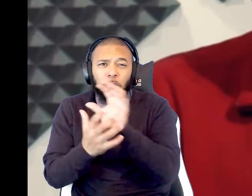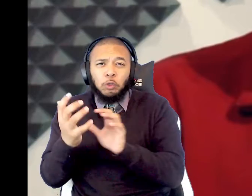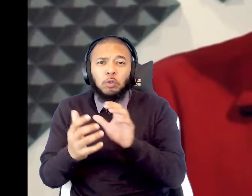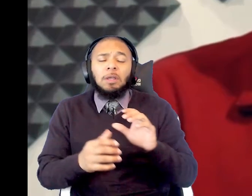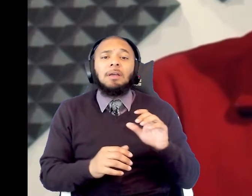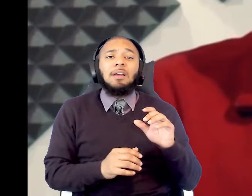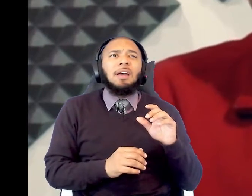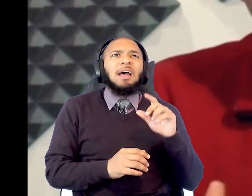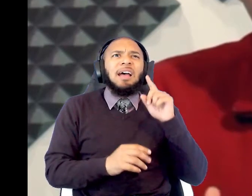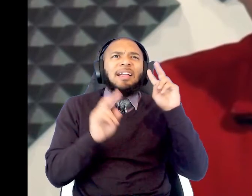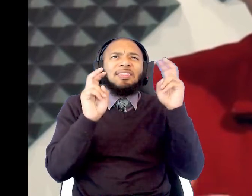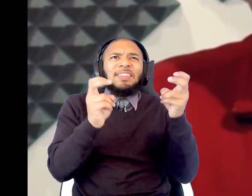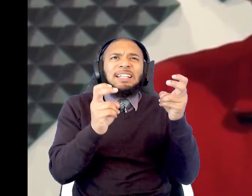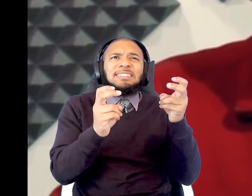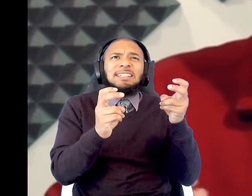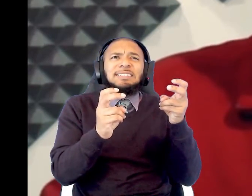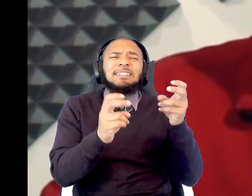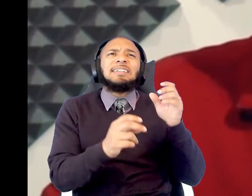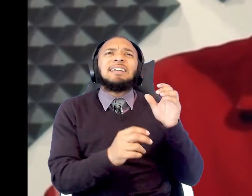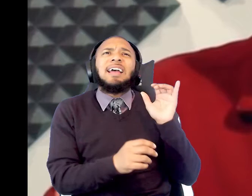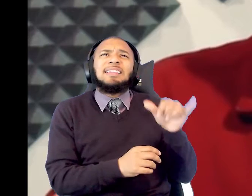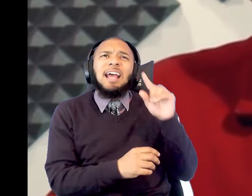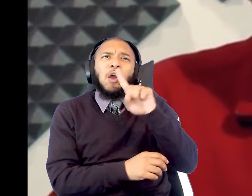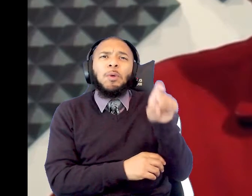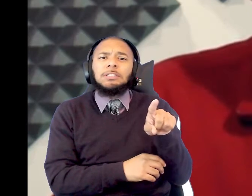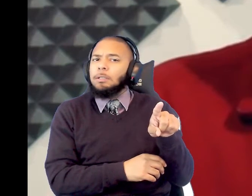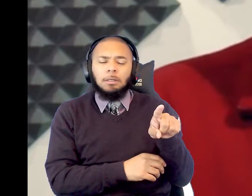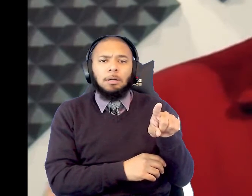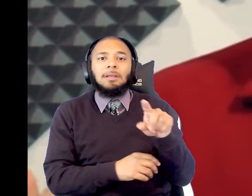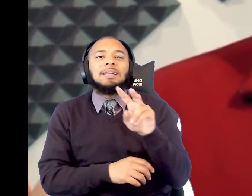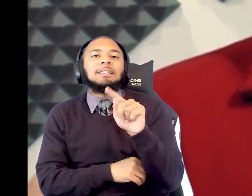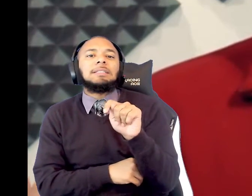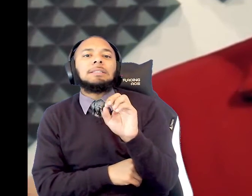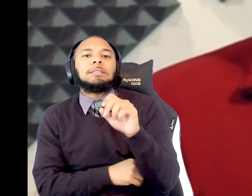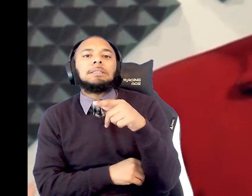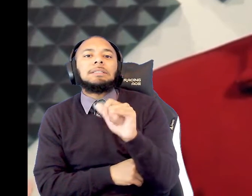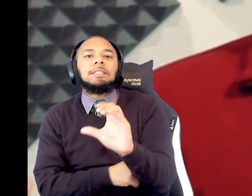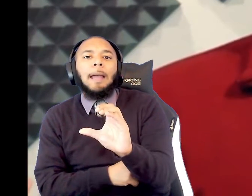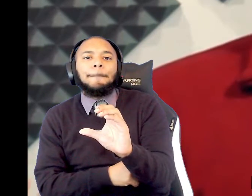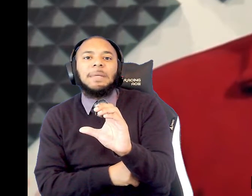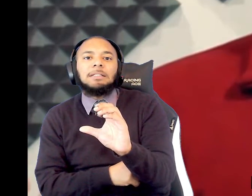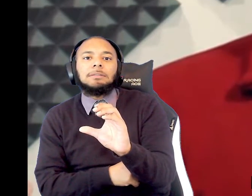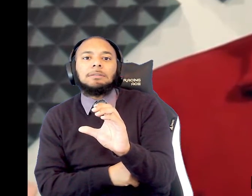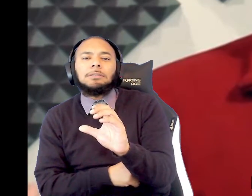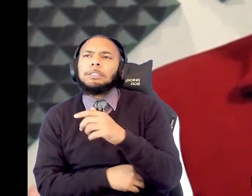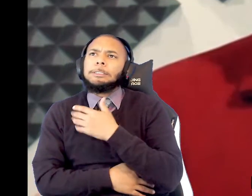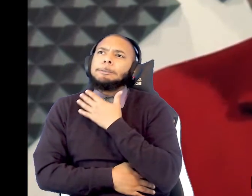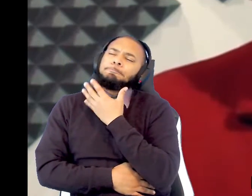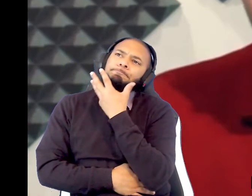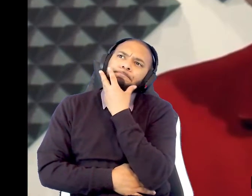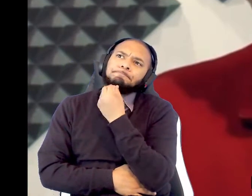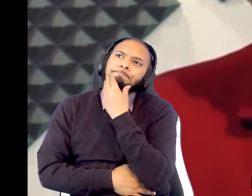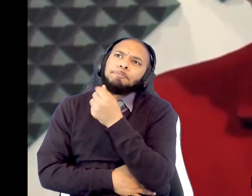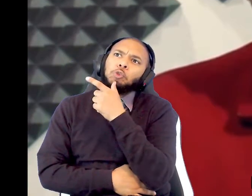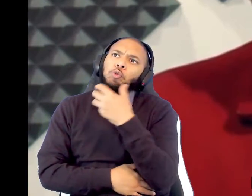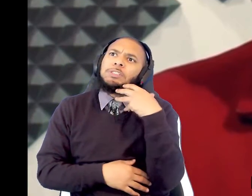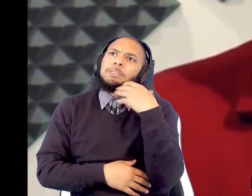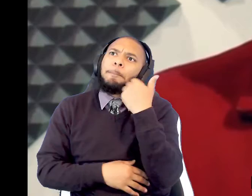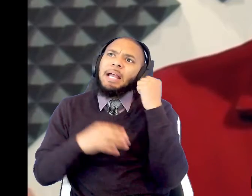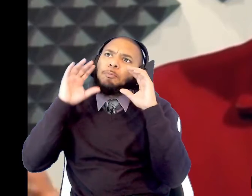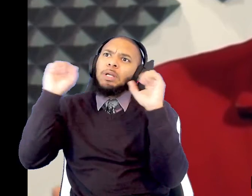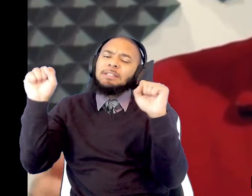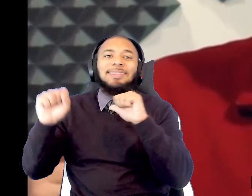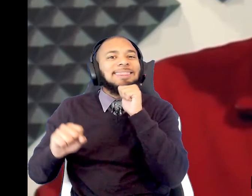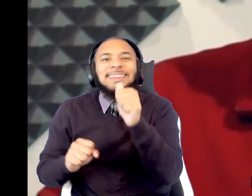All right? That's a topic question. That's how you discover what your thesis is. go, hmm, who's the best president? That's not a thesis.